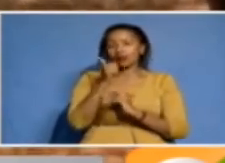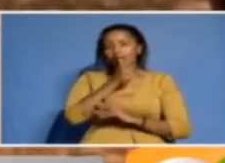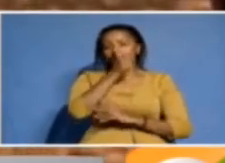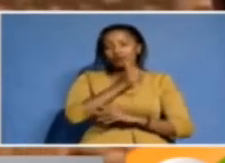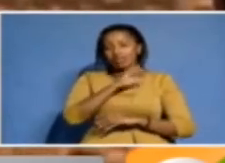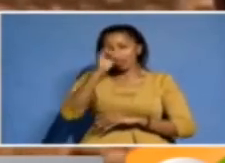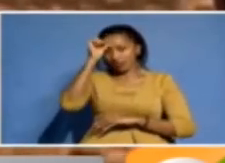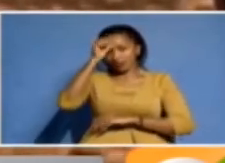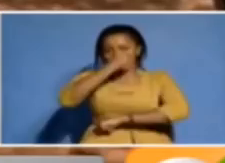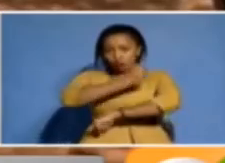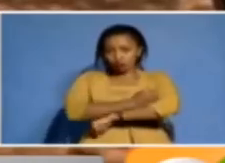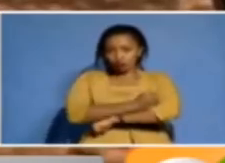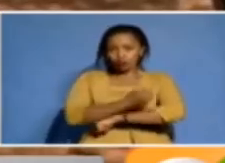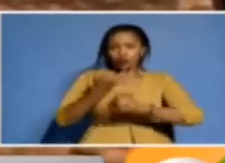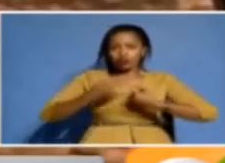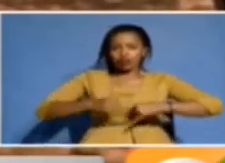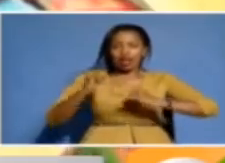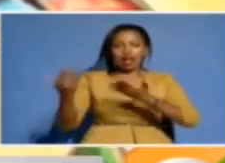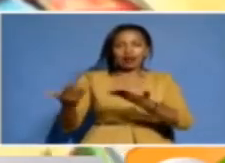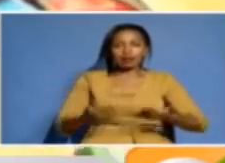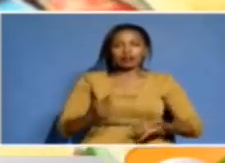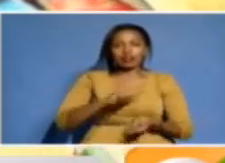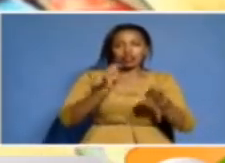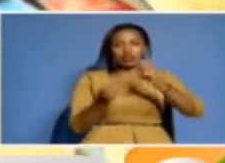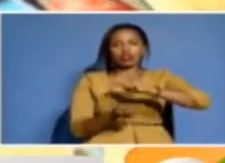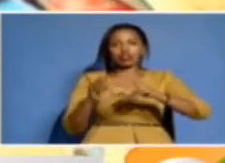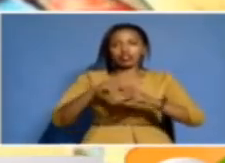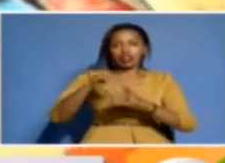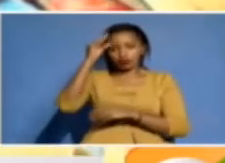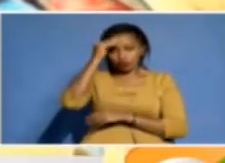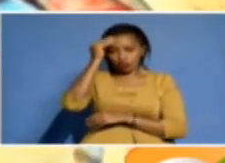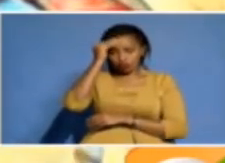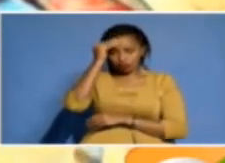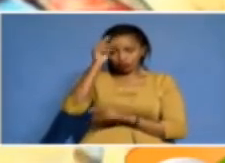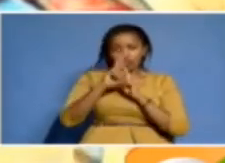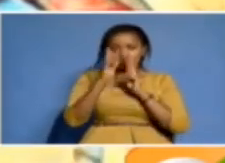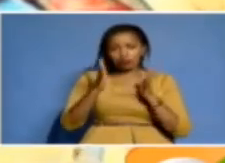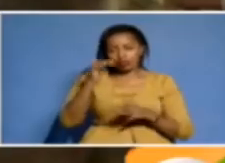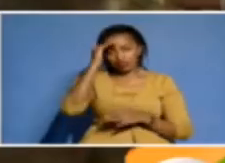impact those changes on the public system of education. Raqeul Muigai for Citizen TV.